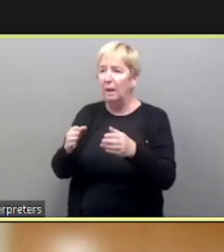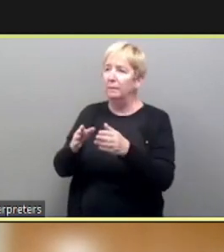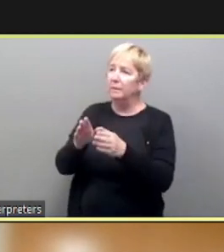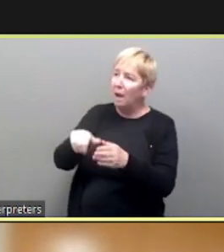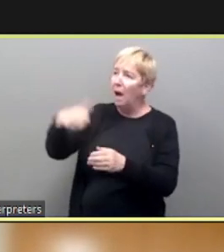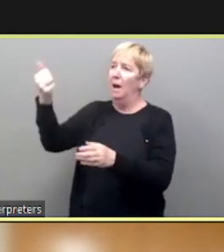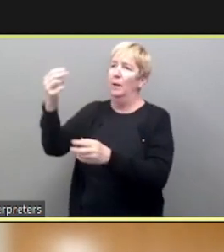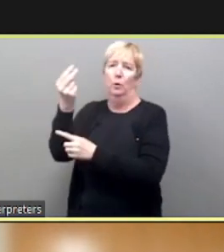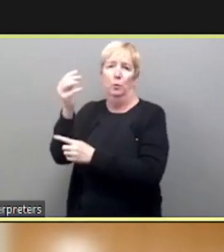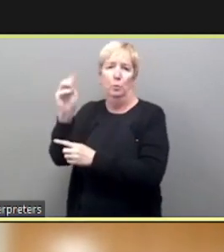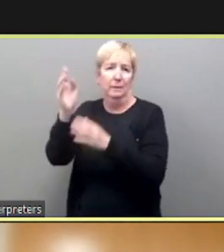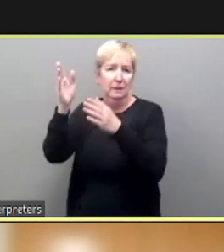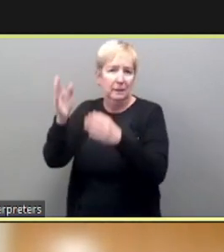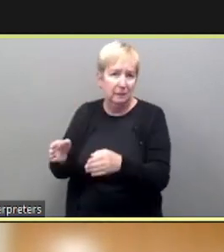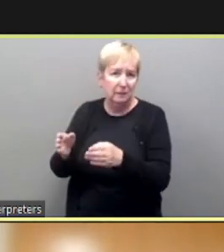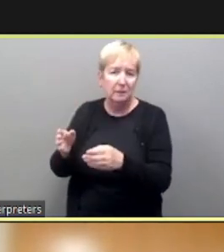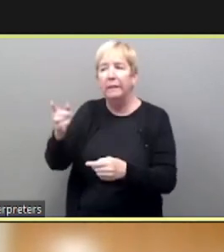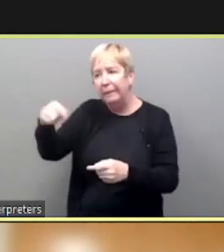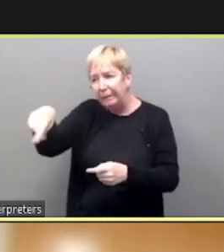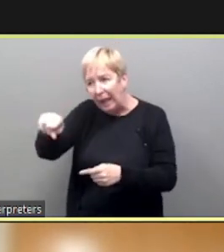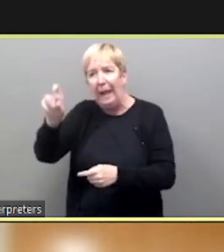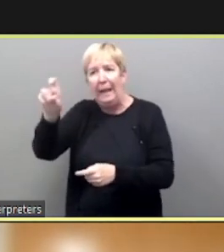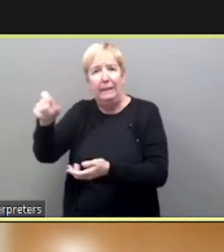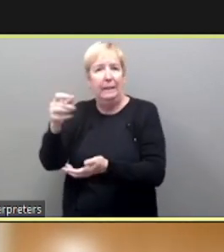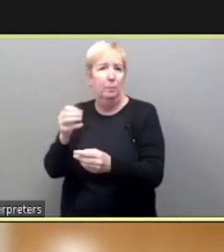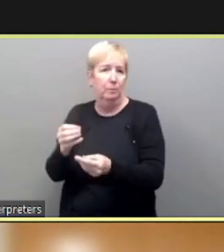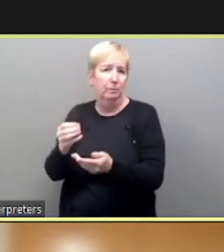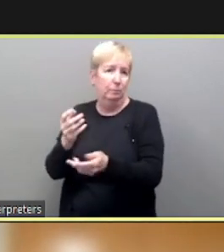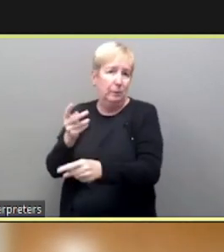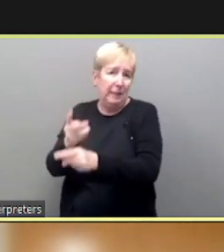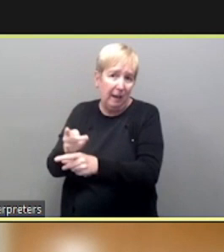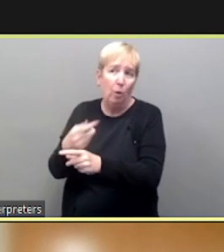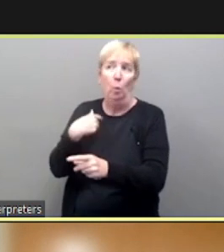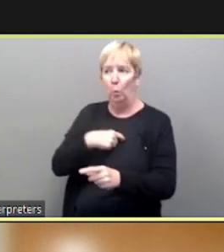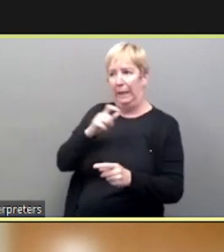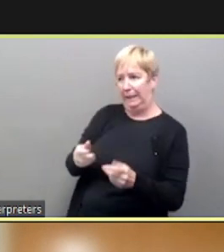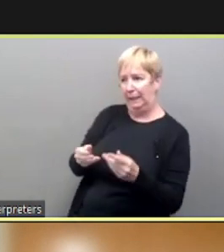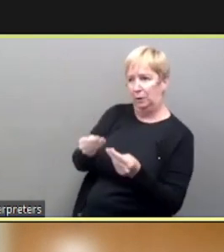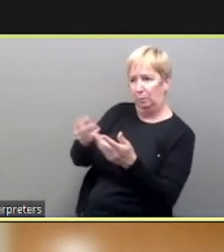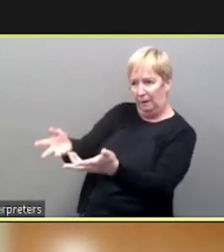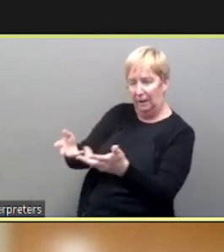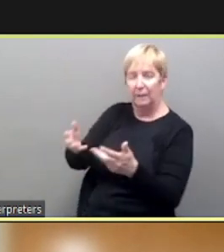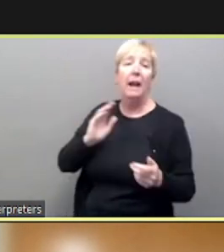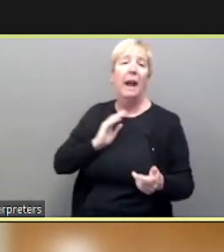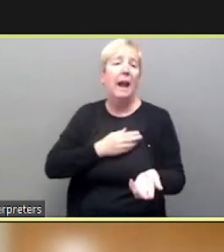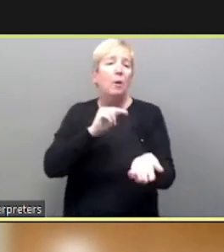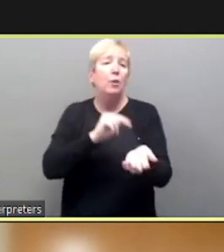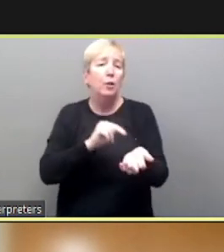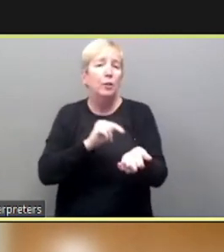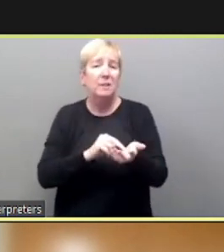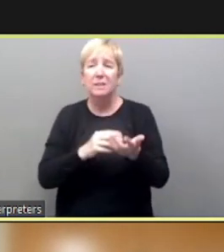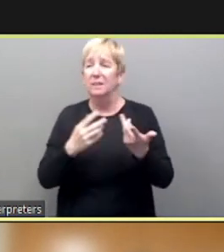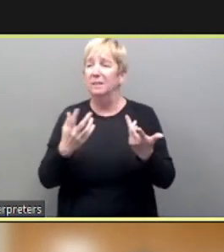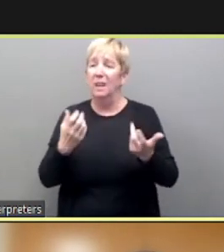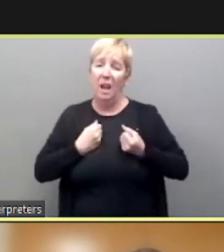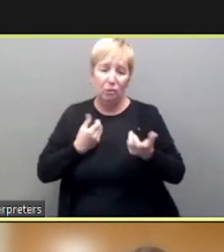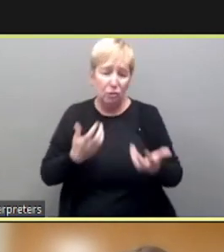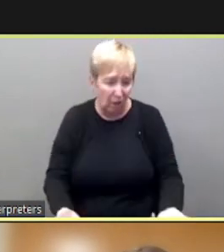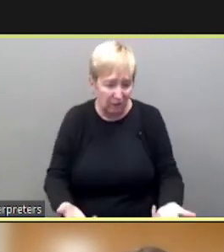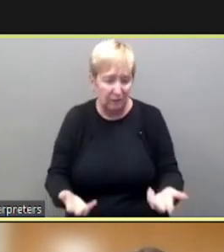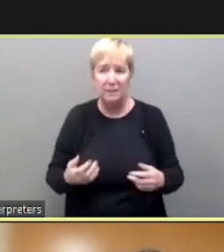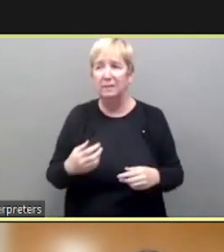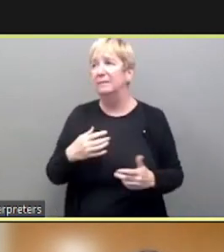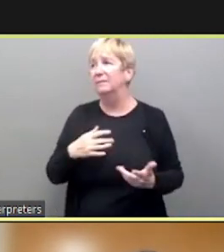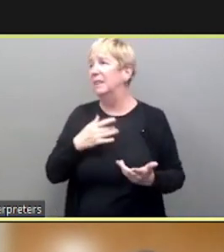deserve the care that we once provided. Our nurses are exhausted and losing hope that we will never find our